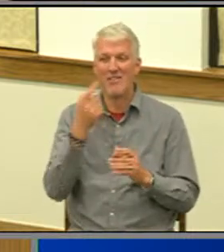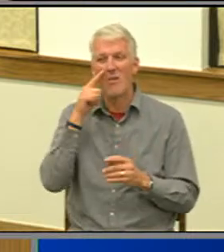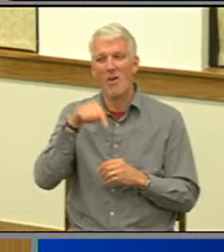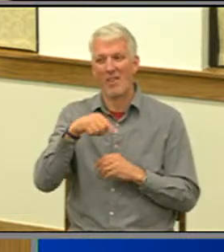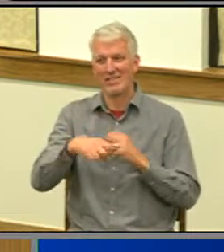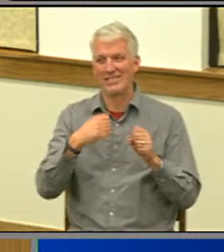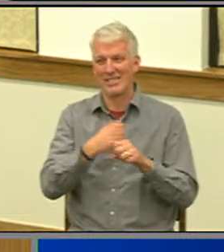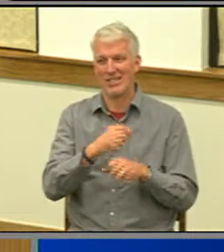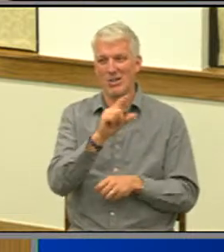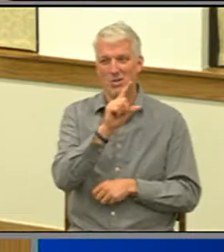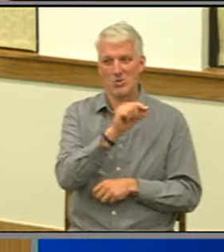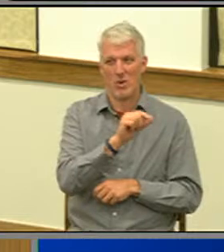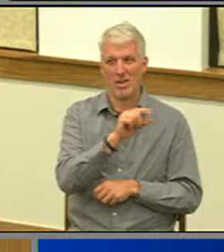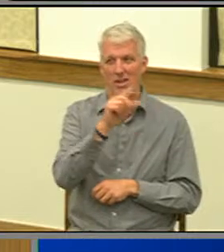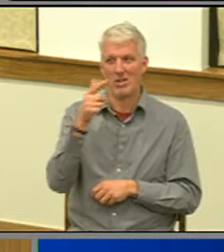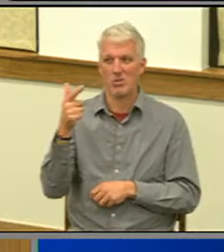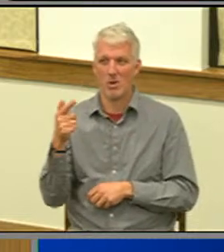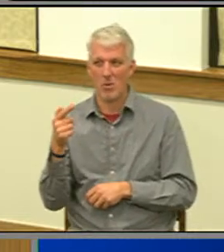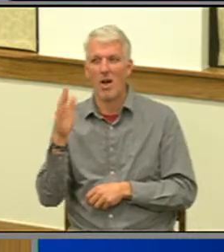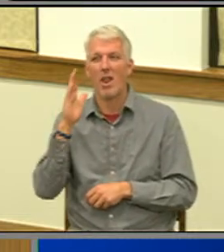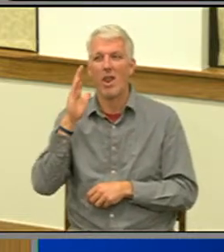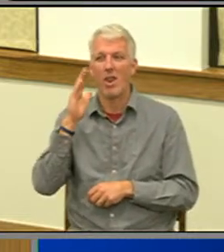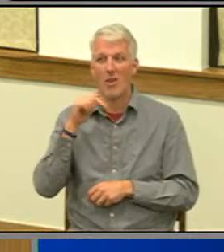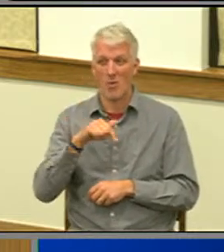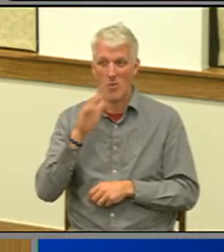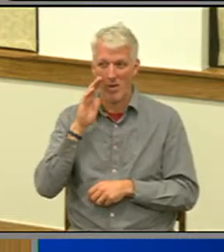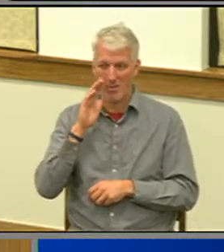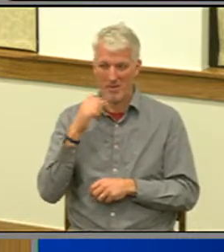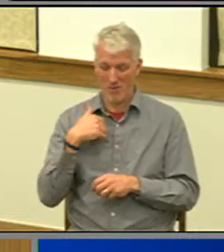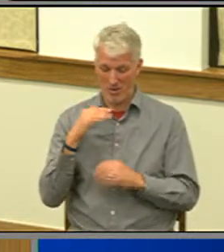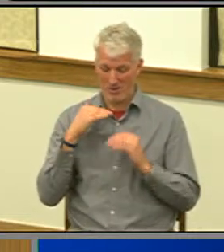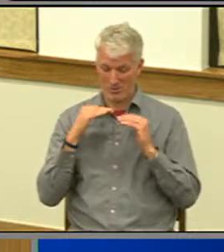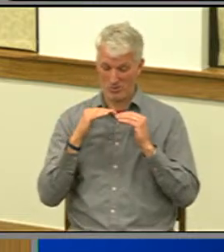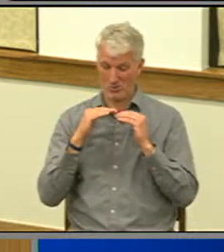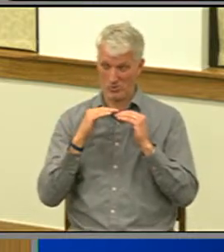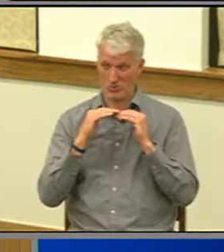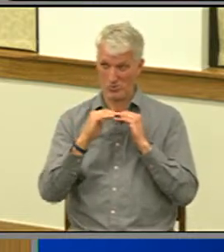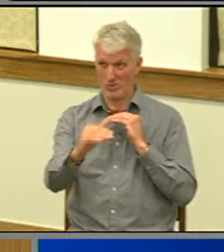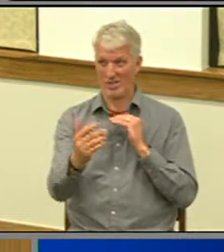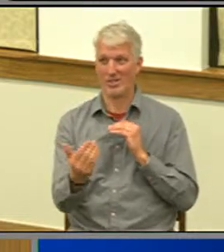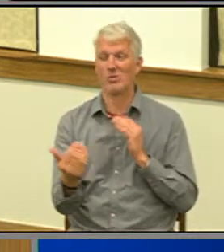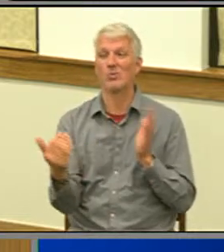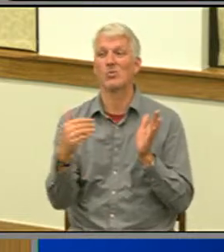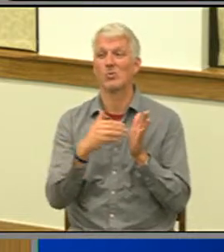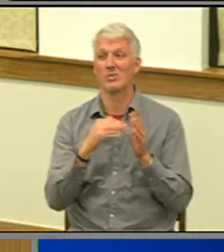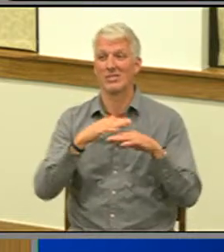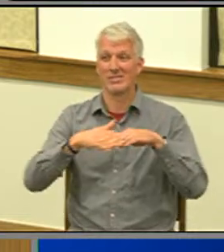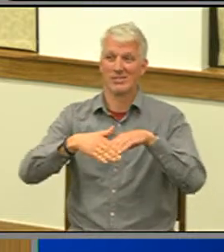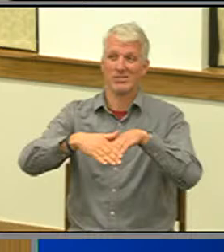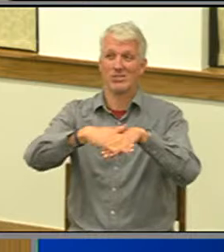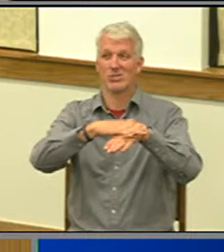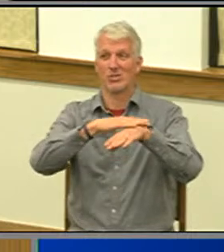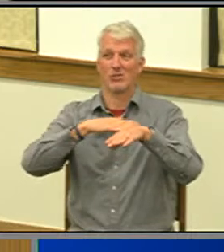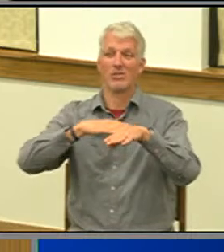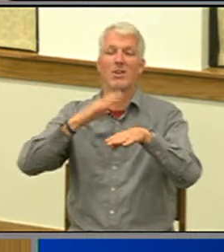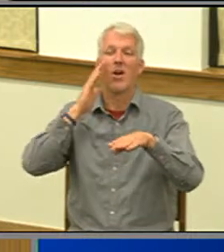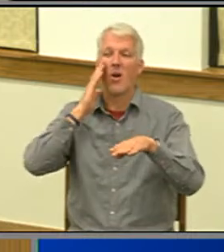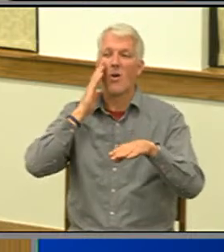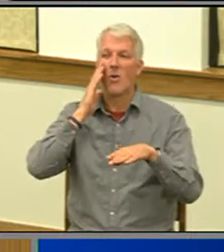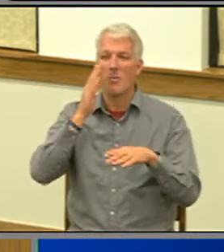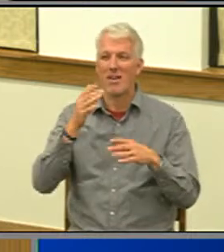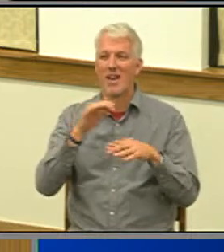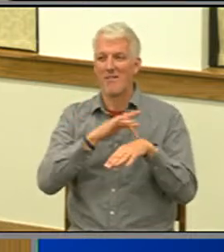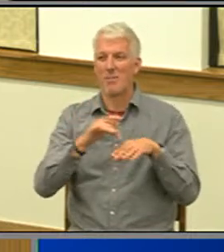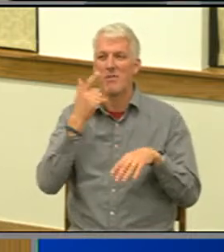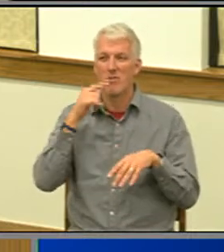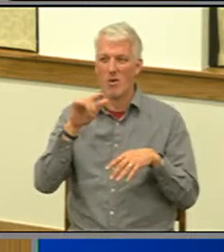year 2020-2021 street resurfacing and sewer repair project will be available to the public electronically.